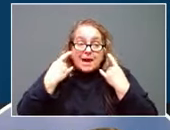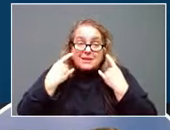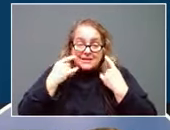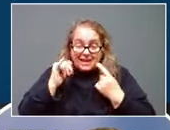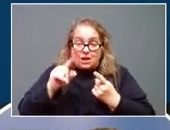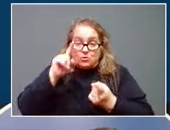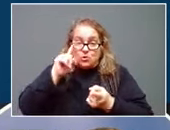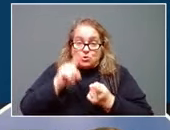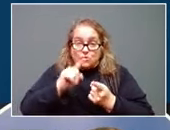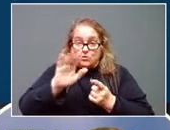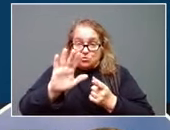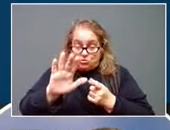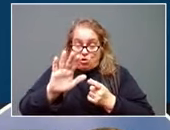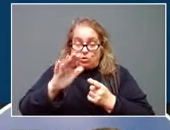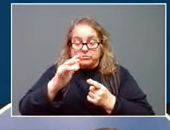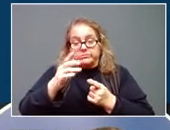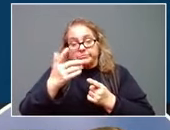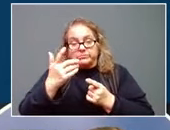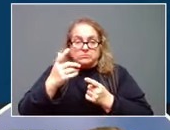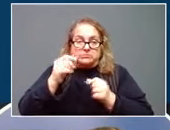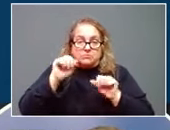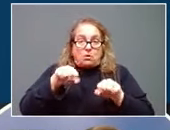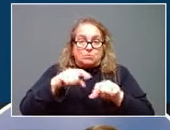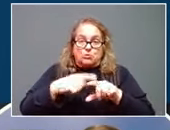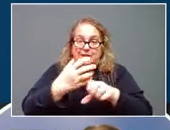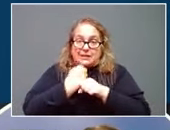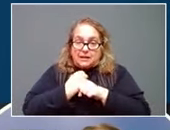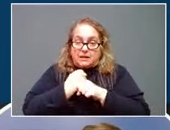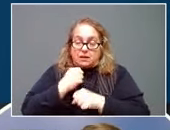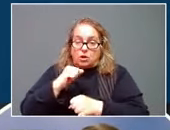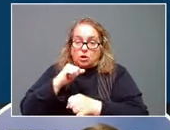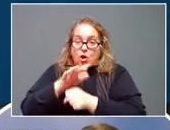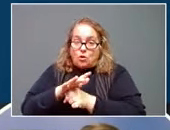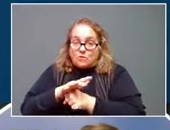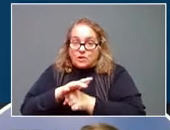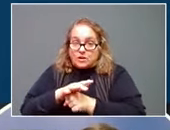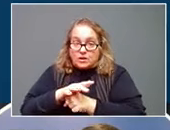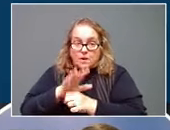odds of catching COVID, and this was during Delta, by 56%,